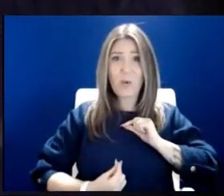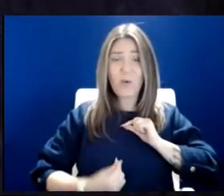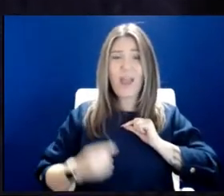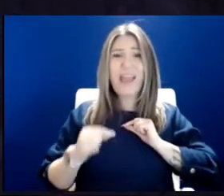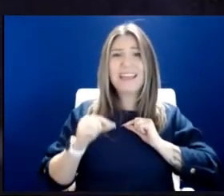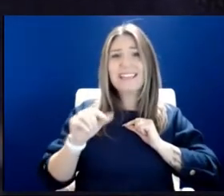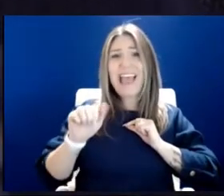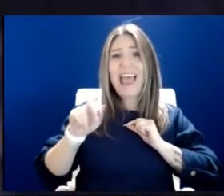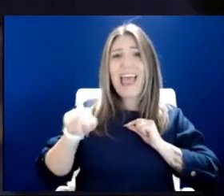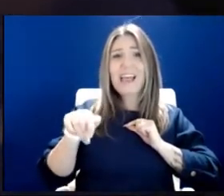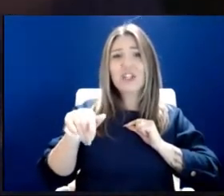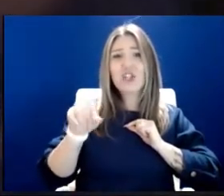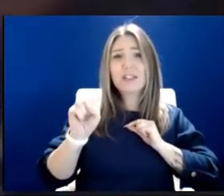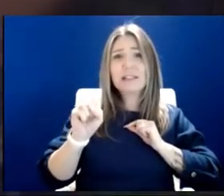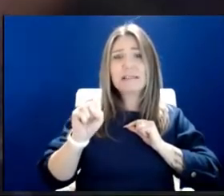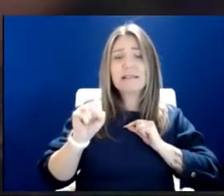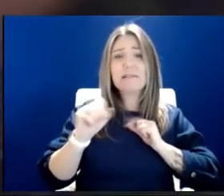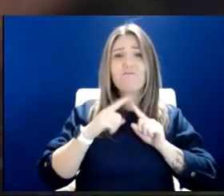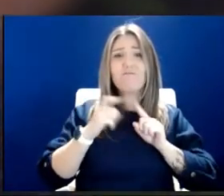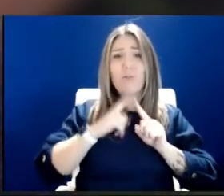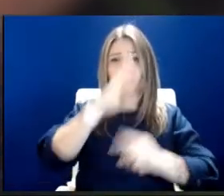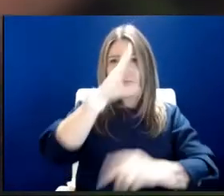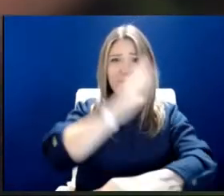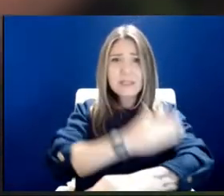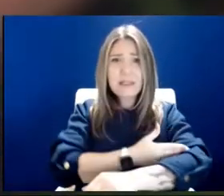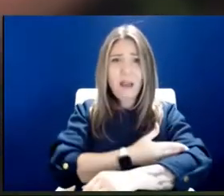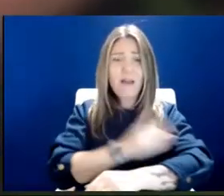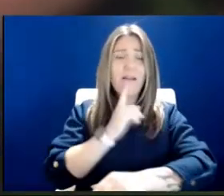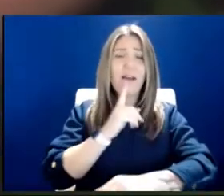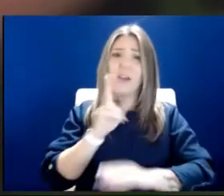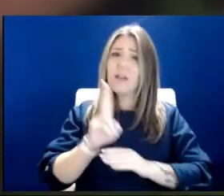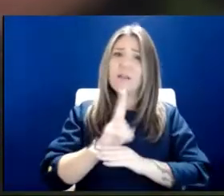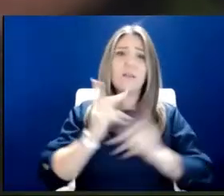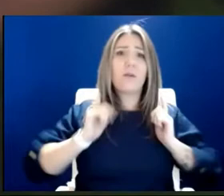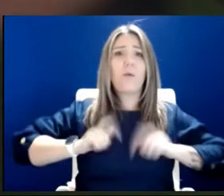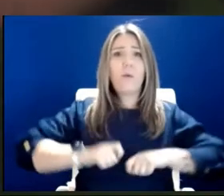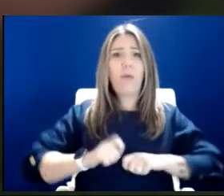I wear that everywhere I go. It's very, very important to me.